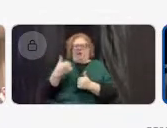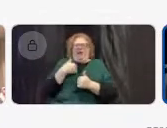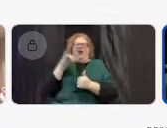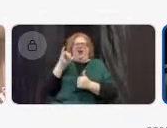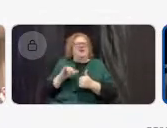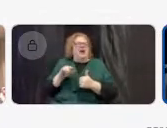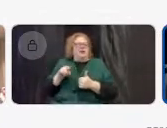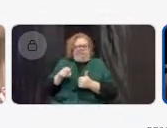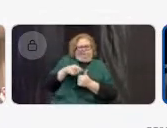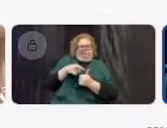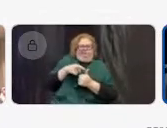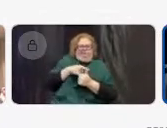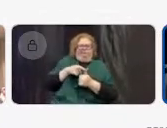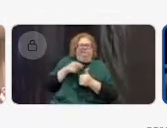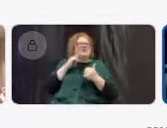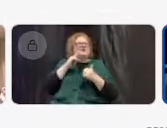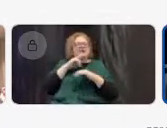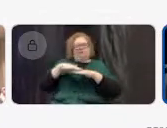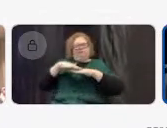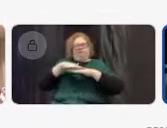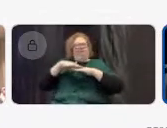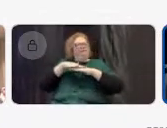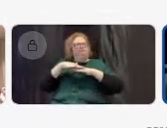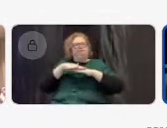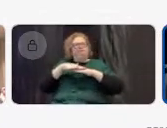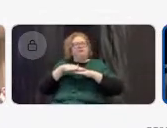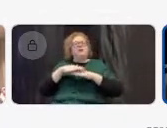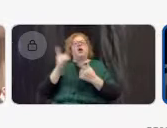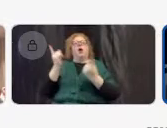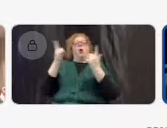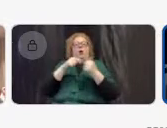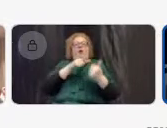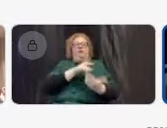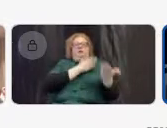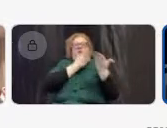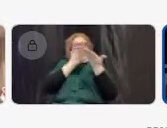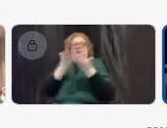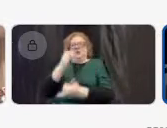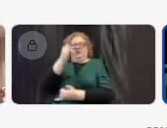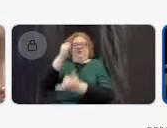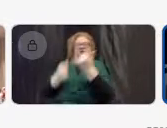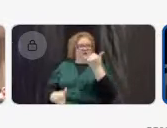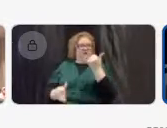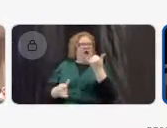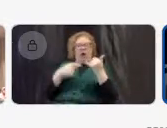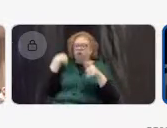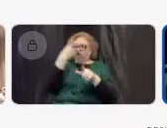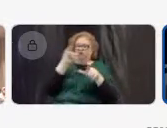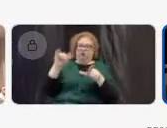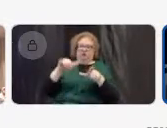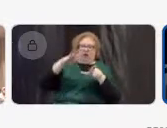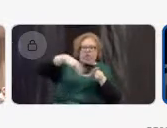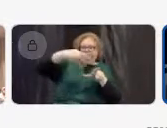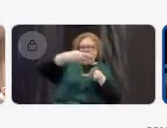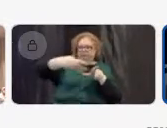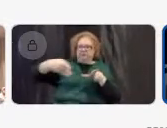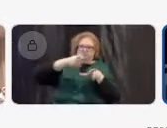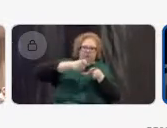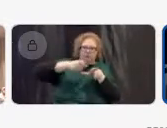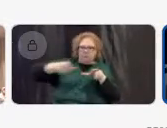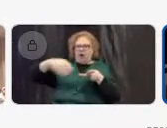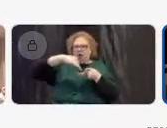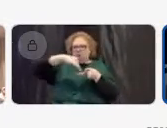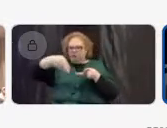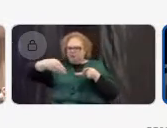Once the final design plans are submitted in, we review it per our codes, and if they meet the codes, then they are approved. okay, but if they